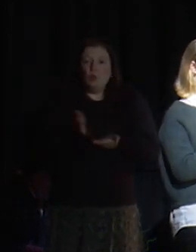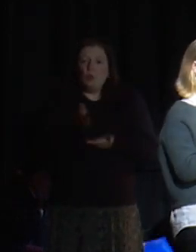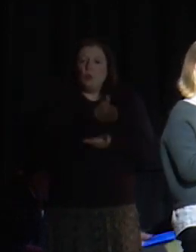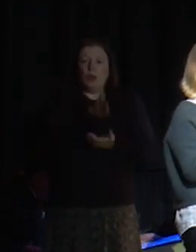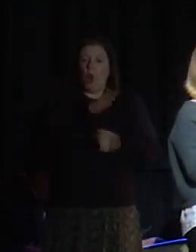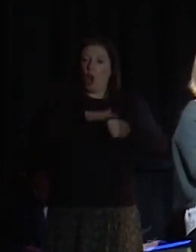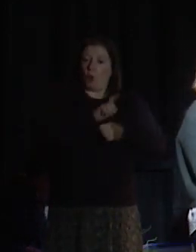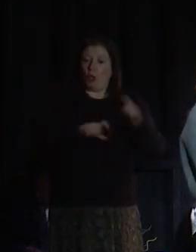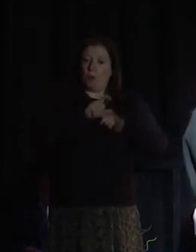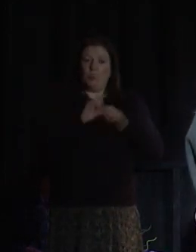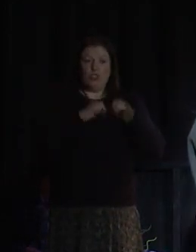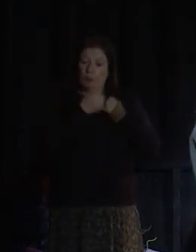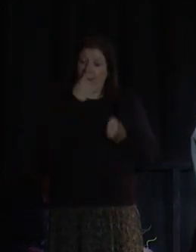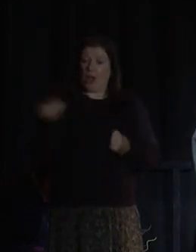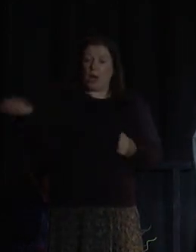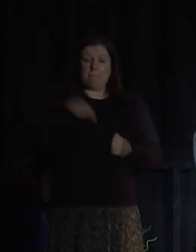local communities and groups.